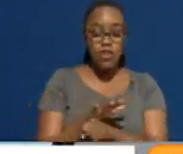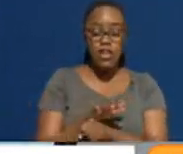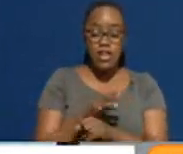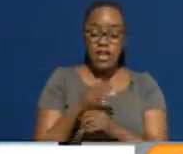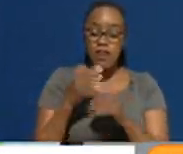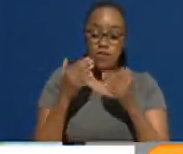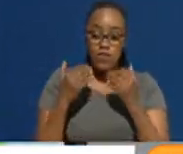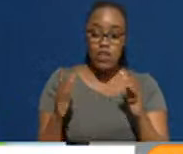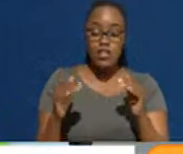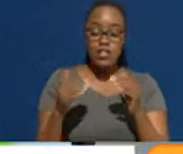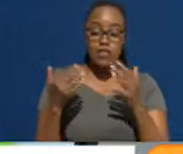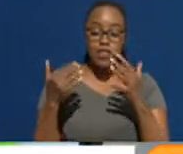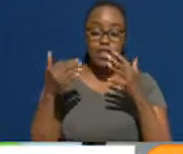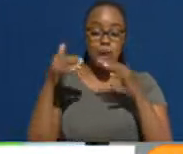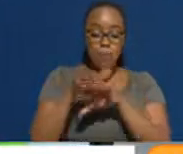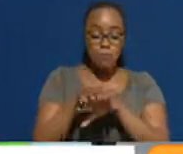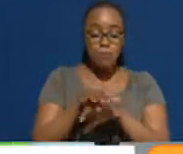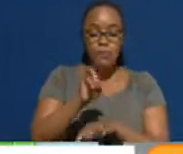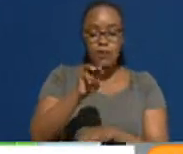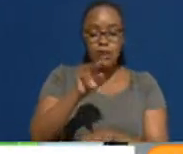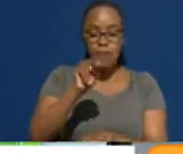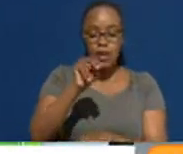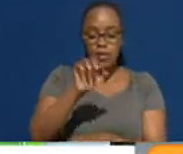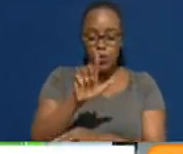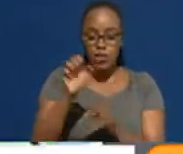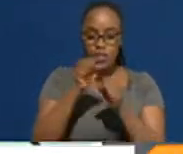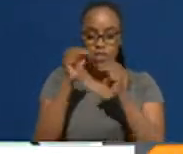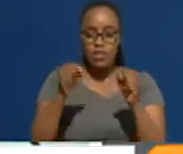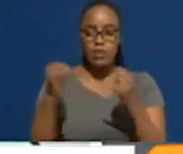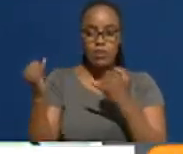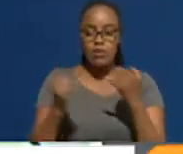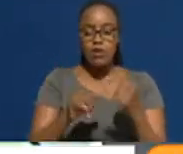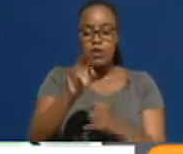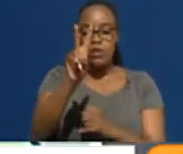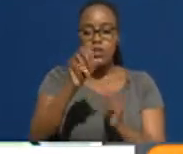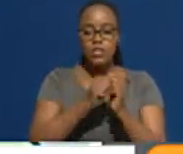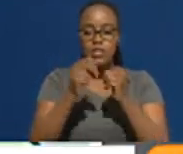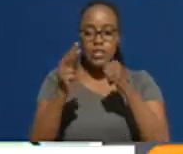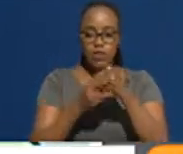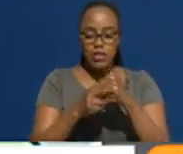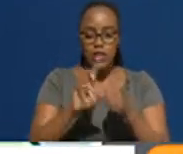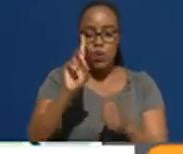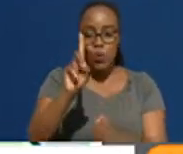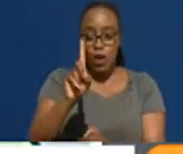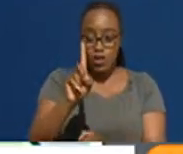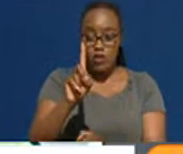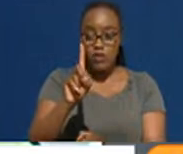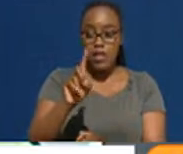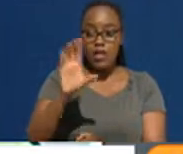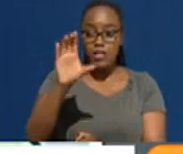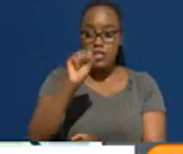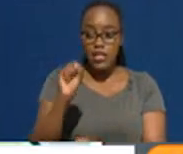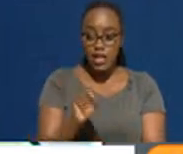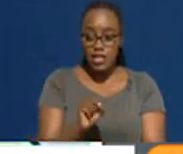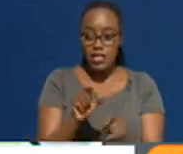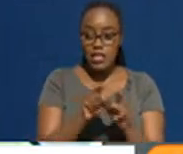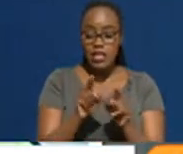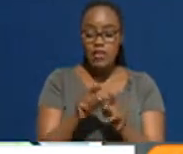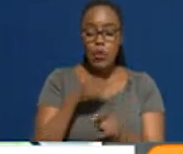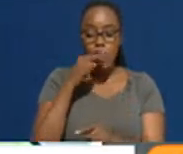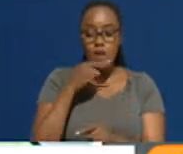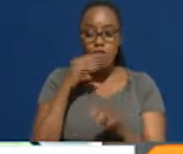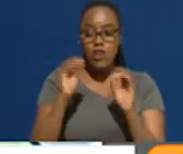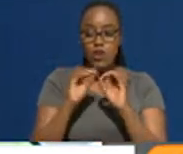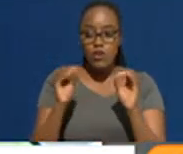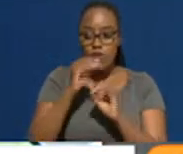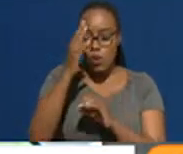this integrated management system was introduced in 2017, one of the cabinet secretaries, who is still a cabinet secretary and will remain unnamed